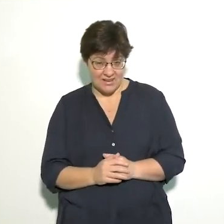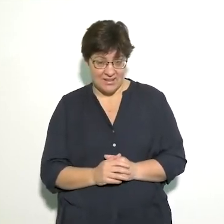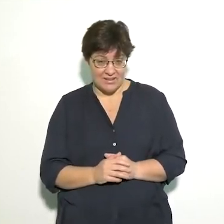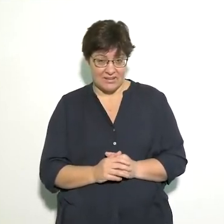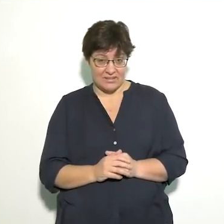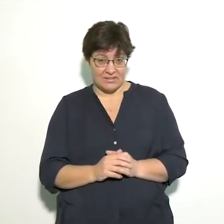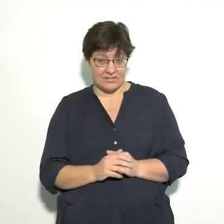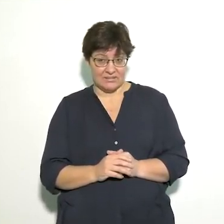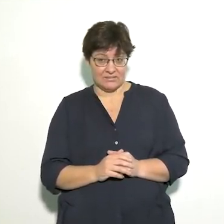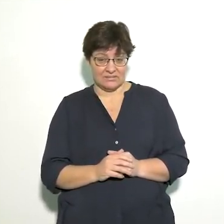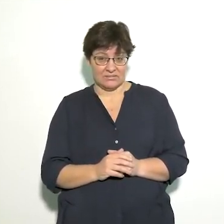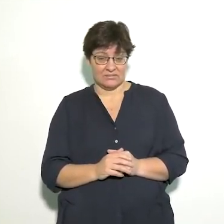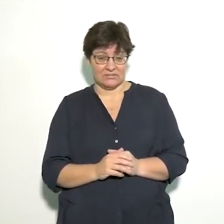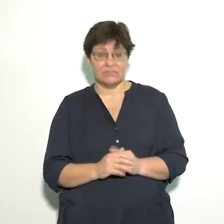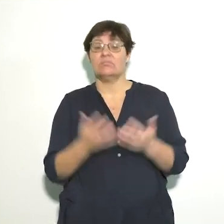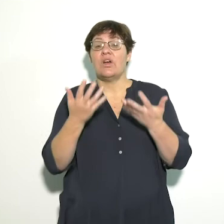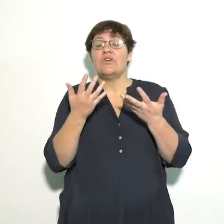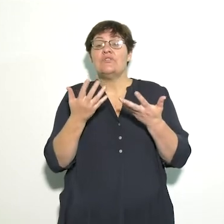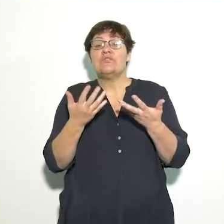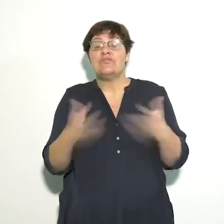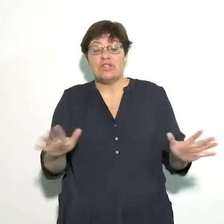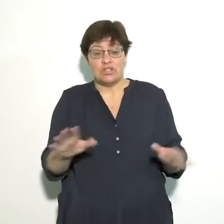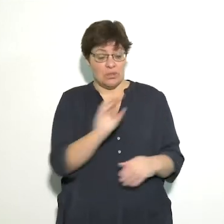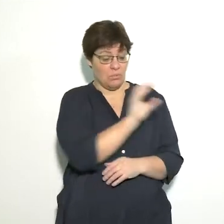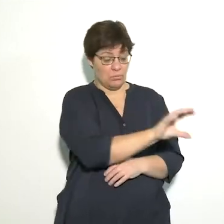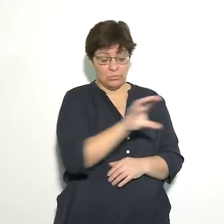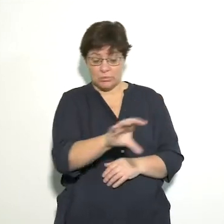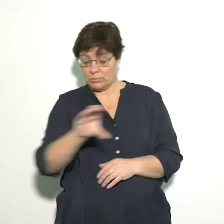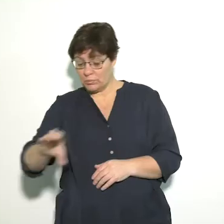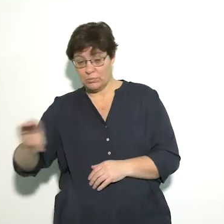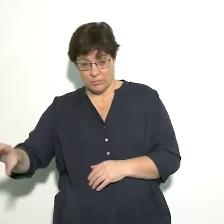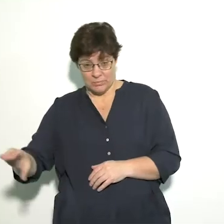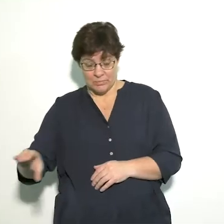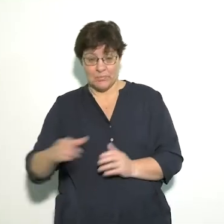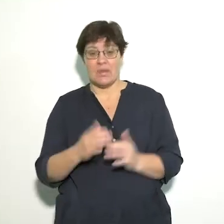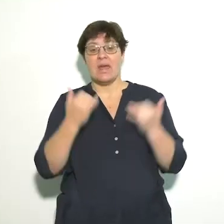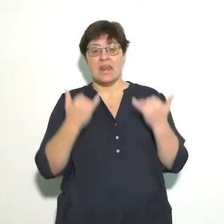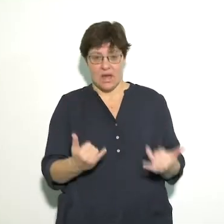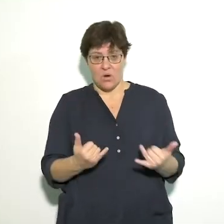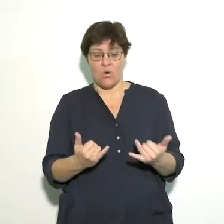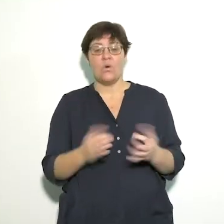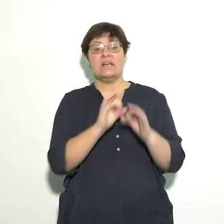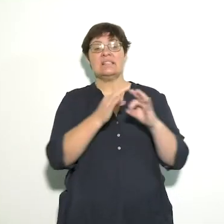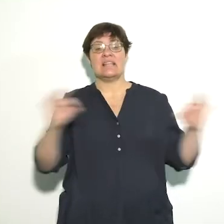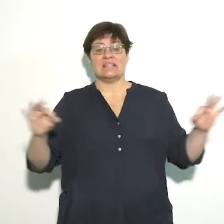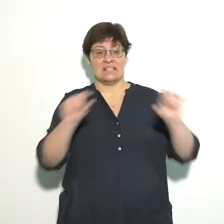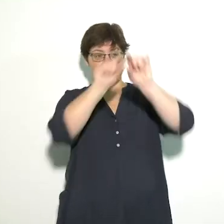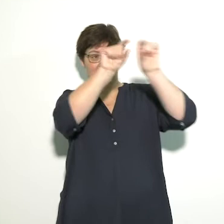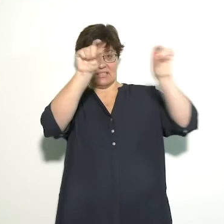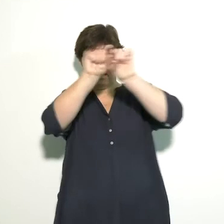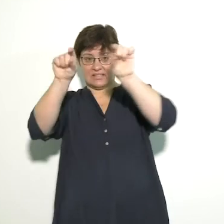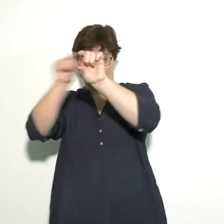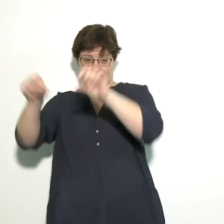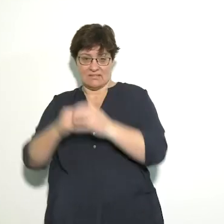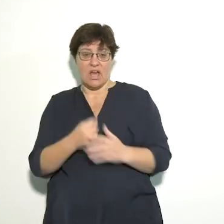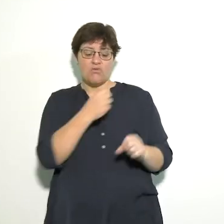done once you have finished putting the pictures in sequence, you then come to your sentence strips. Remember, if you're